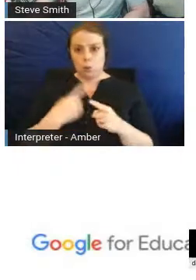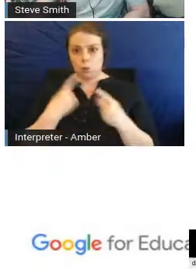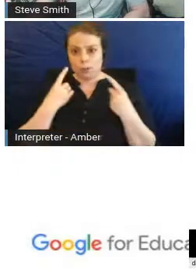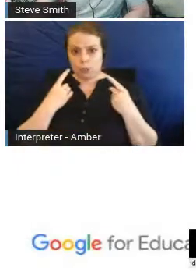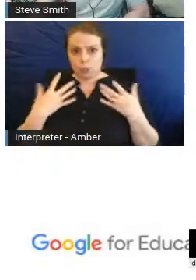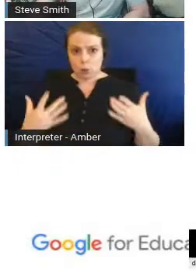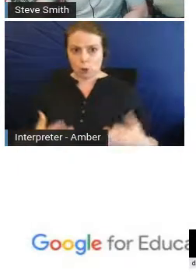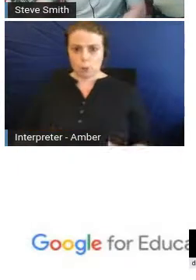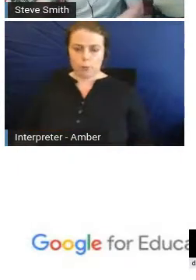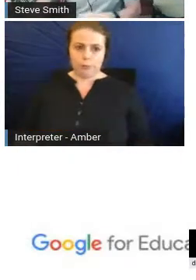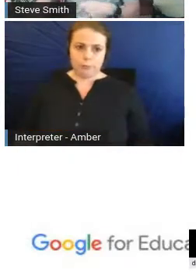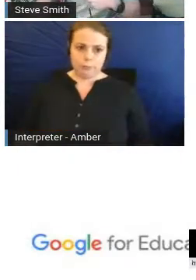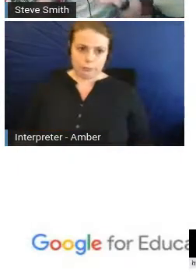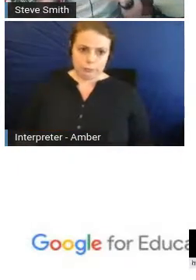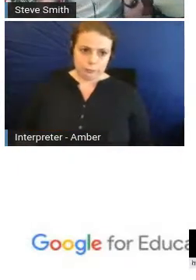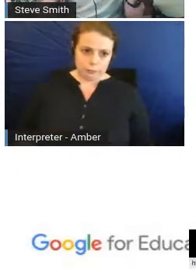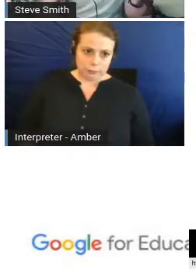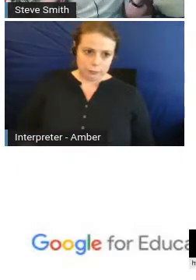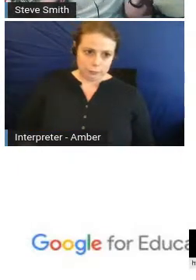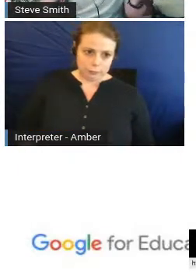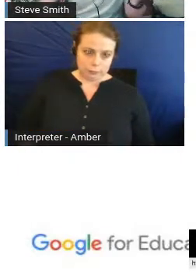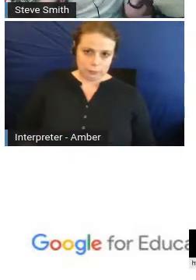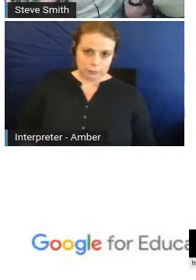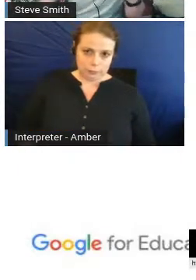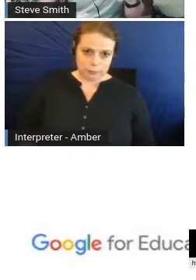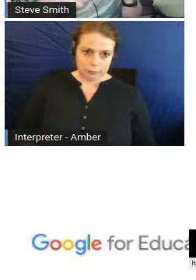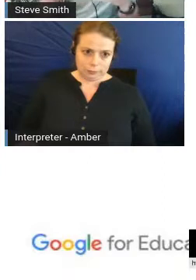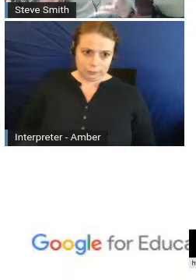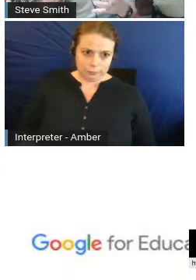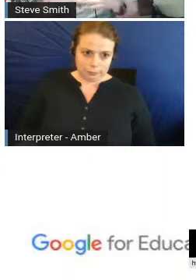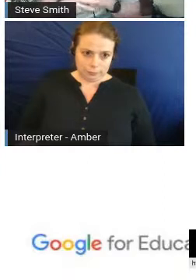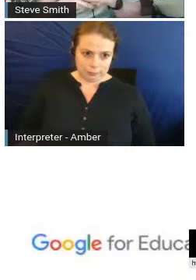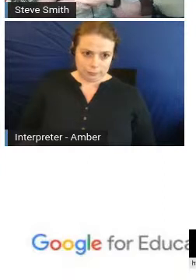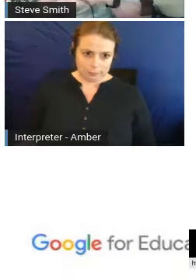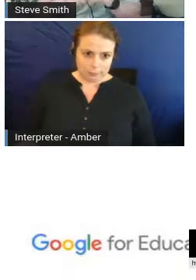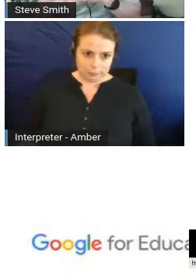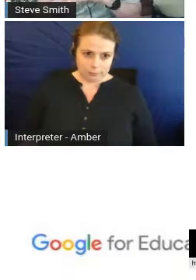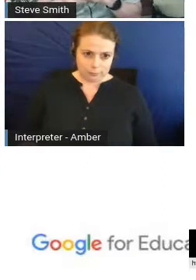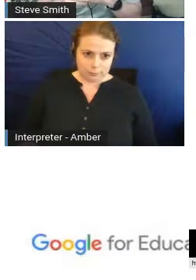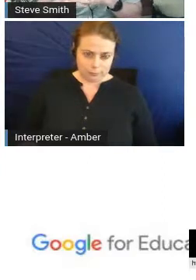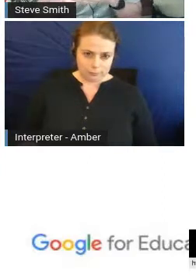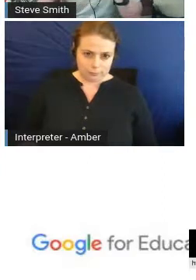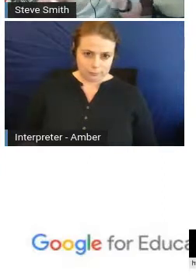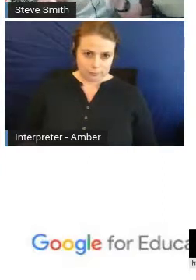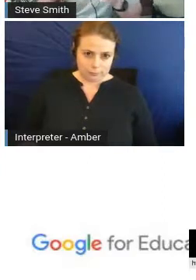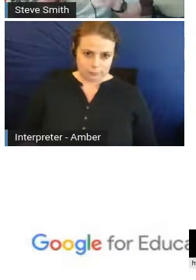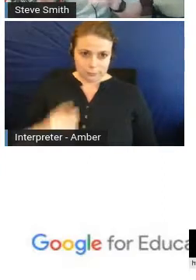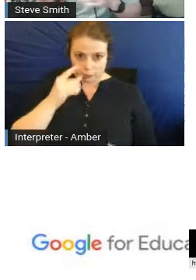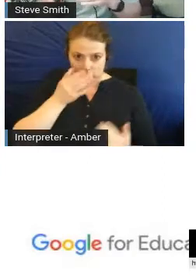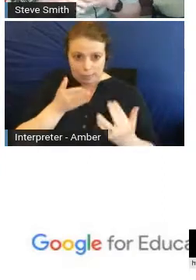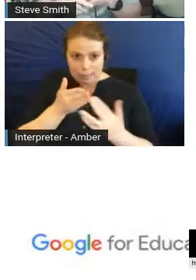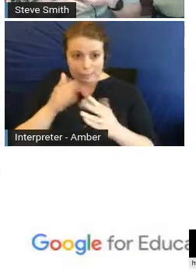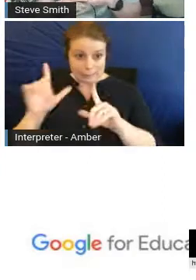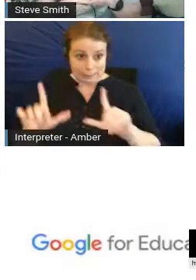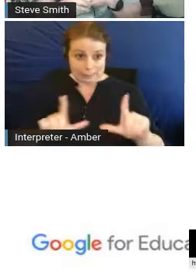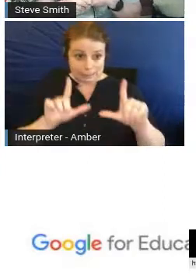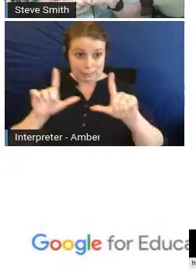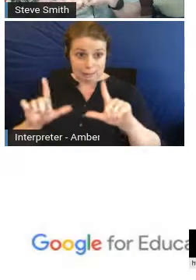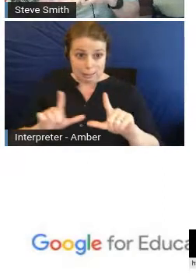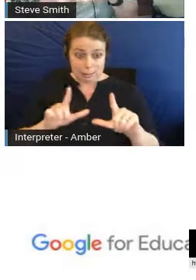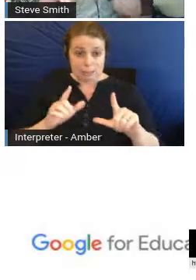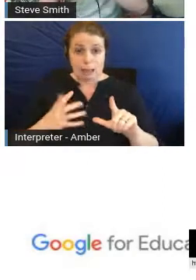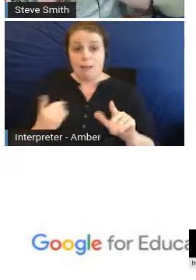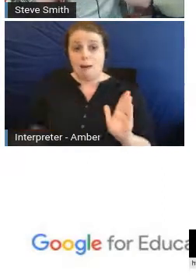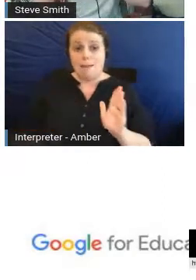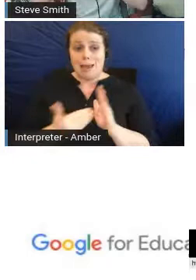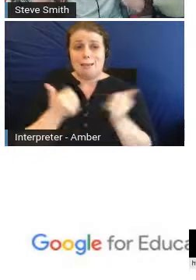Data Studio looks like. So you'll be able to get access to these slides, and I have put a whole lot of links on here because